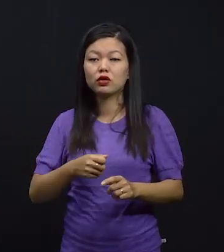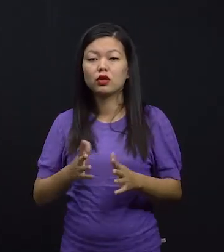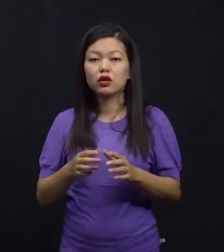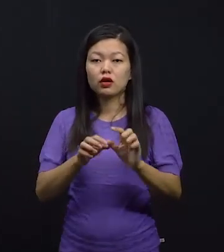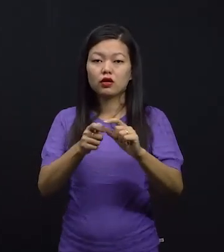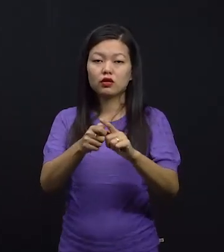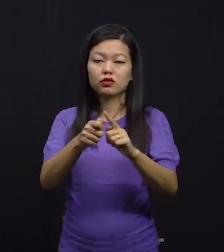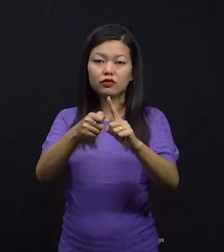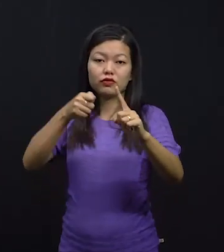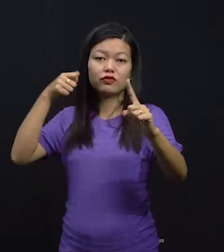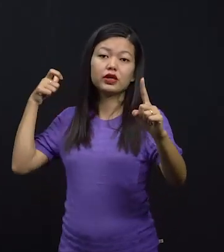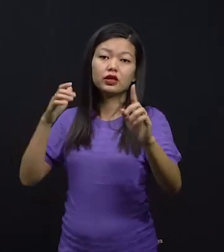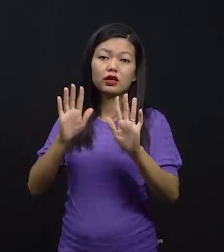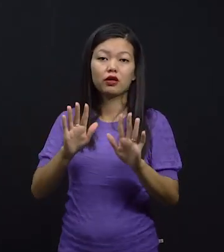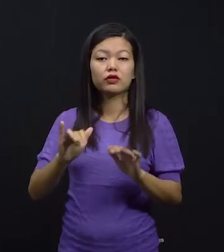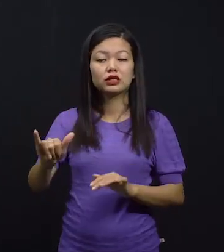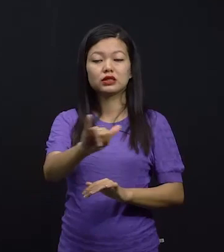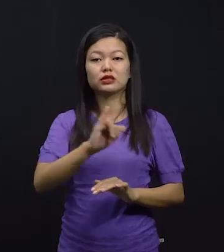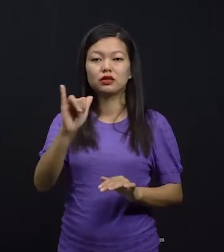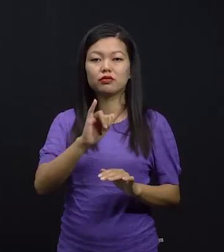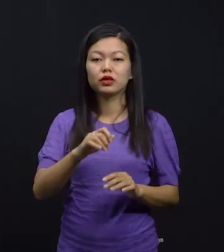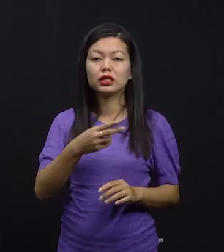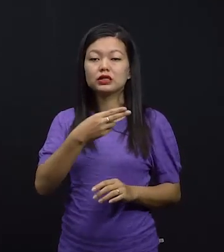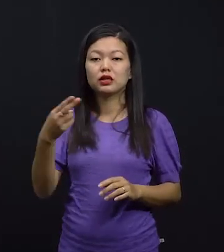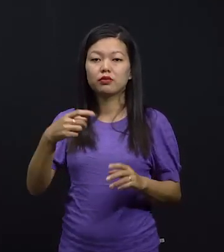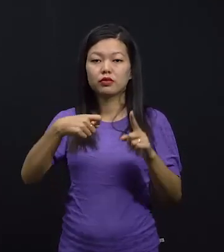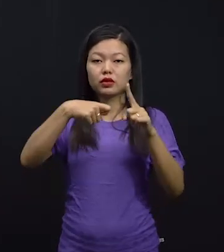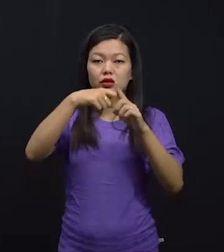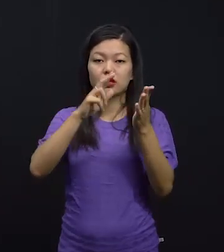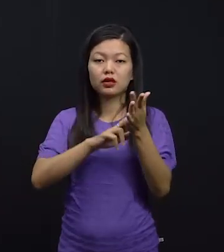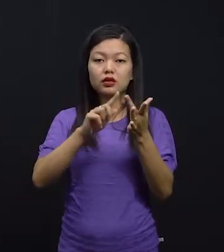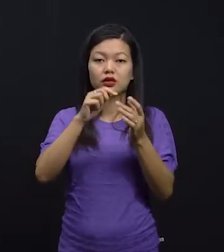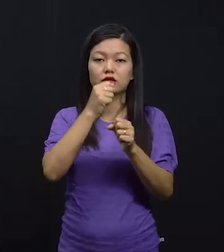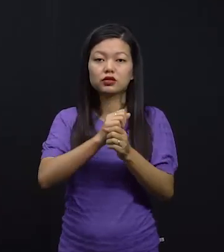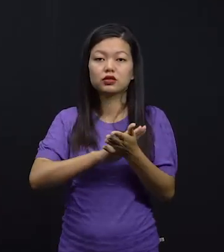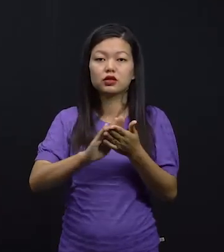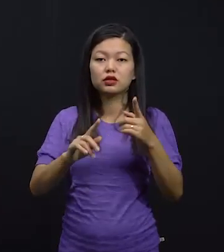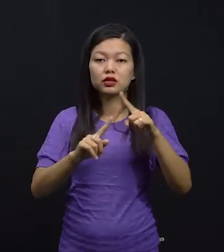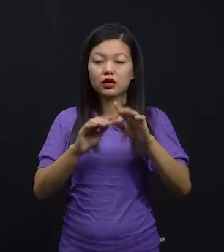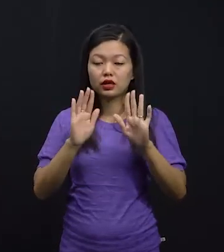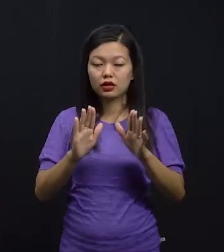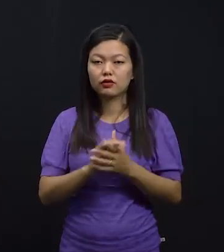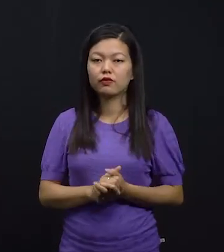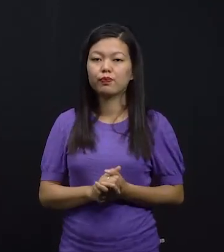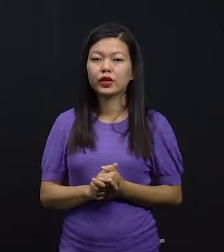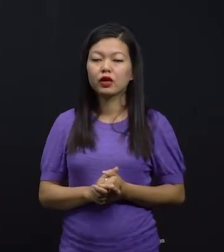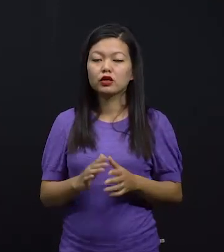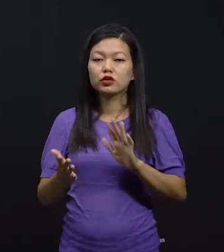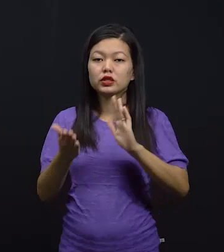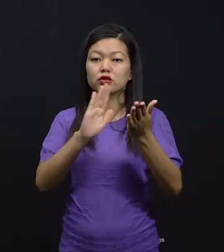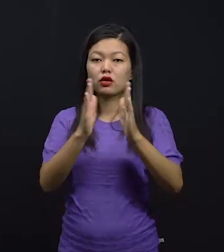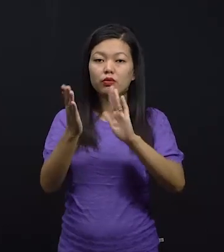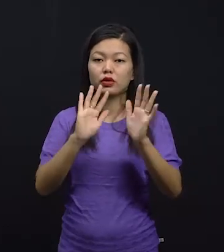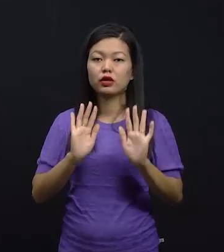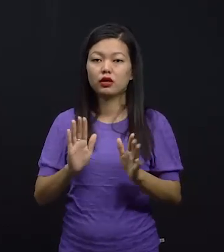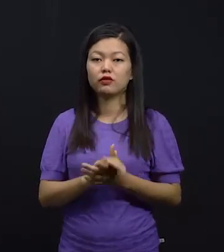a person who fights for the evils in the societies. It can also be compared to the modern day